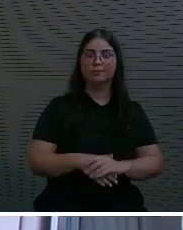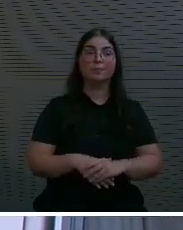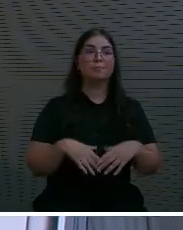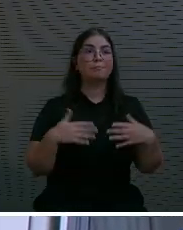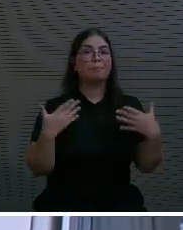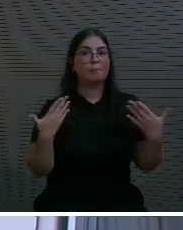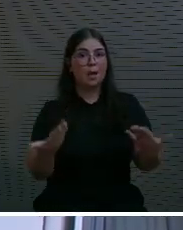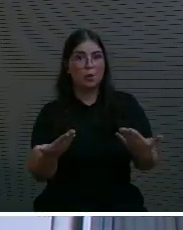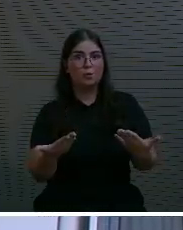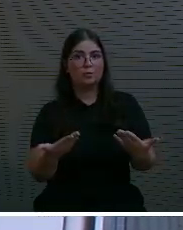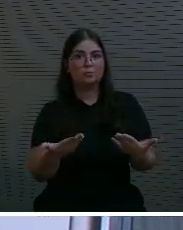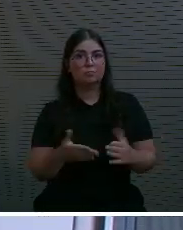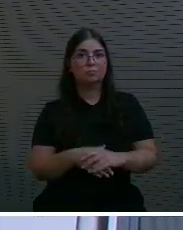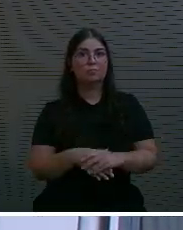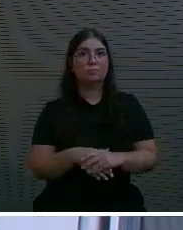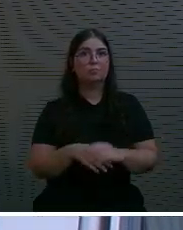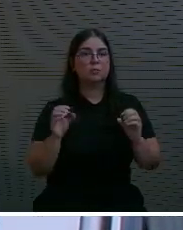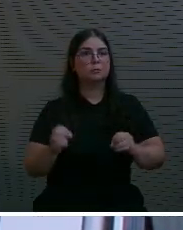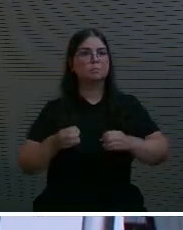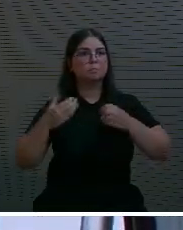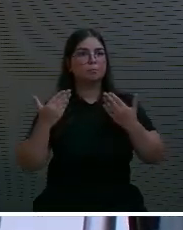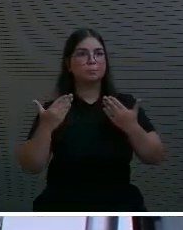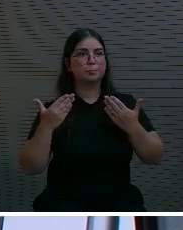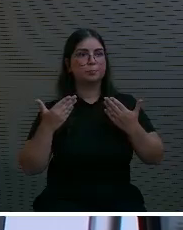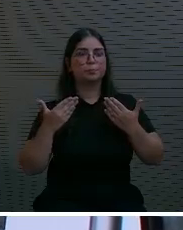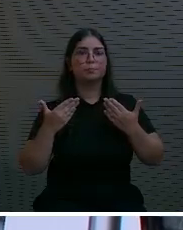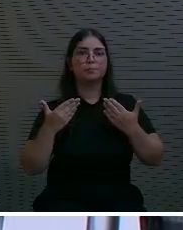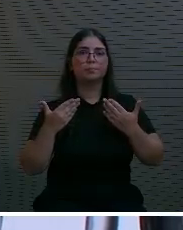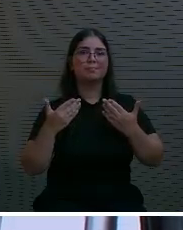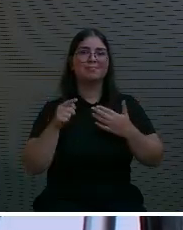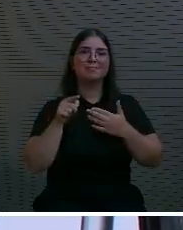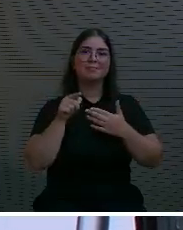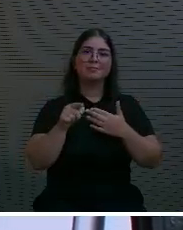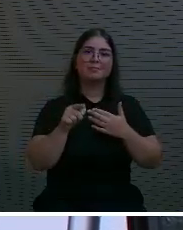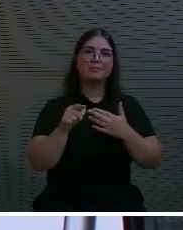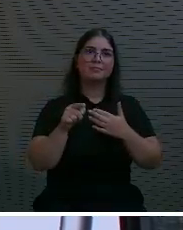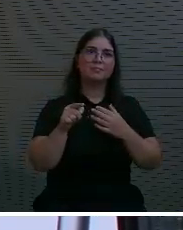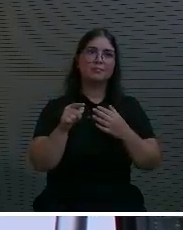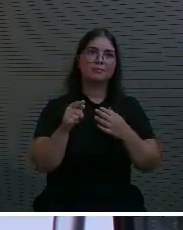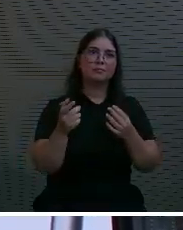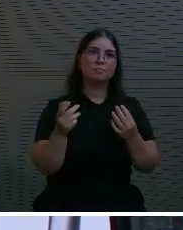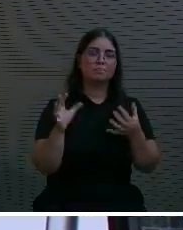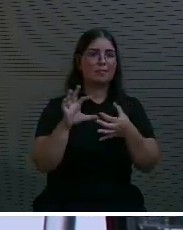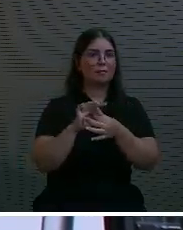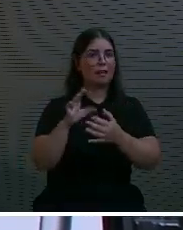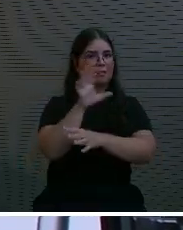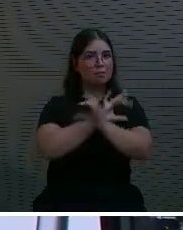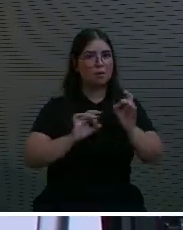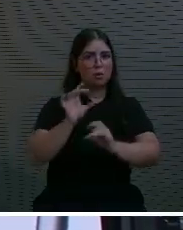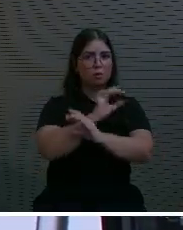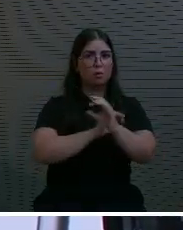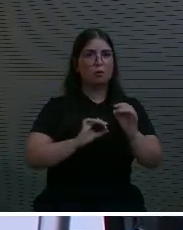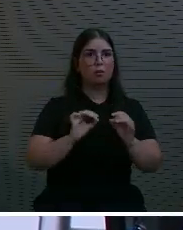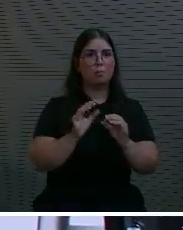precautionary principle, which is so common here in Europe. You know, if you're going to really take